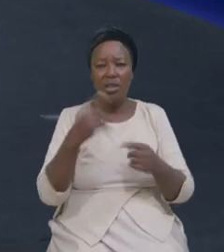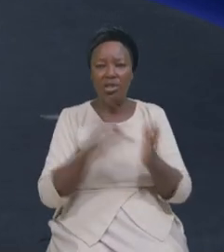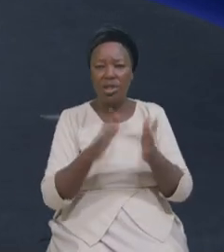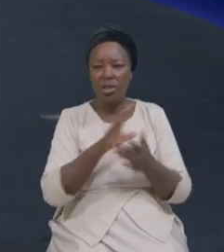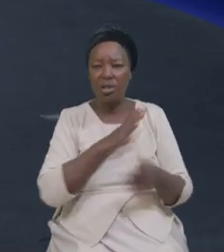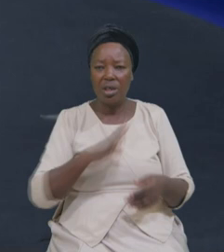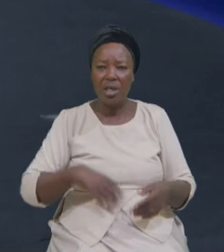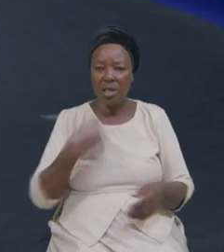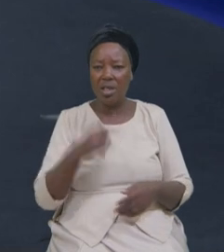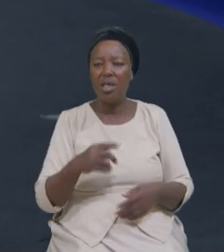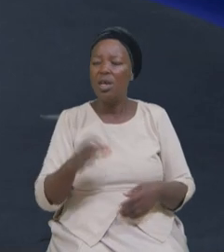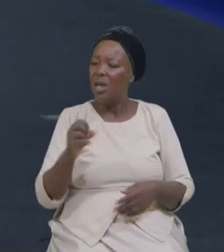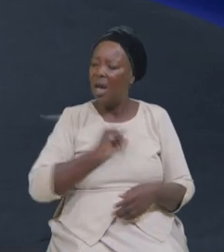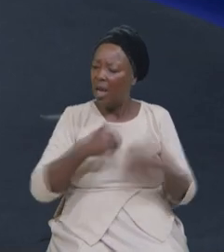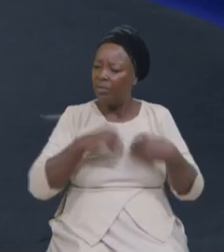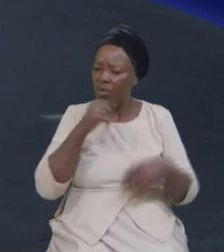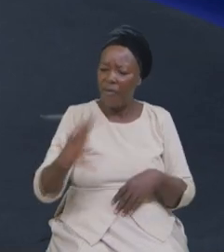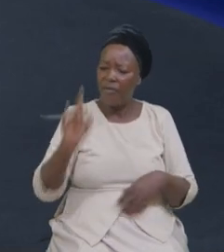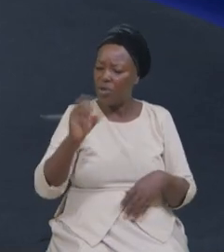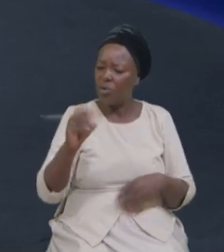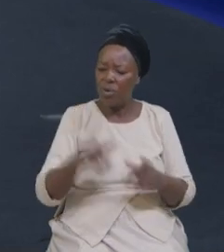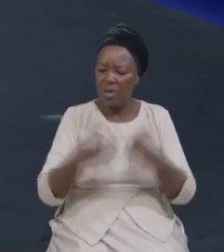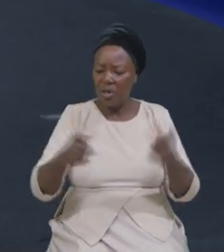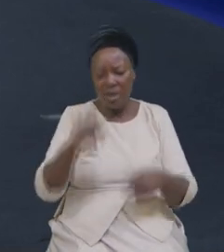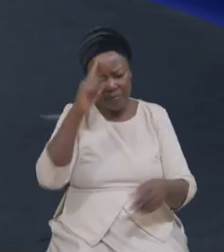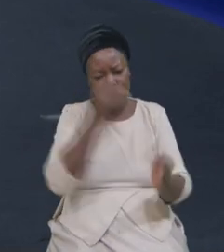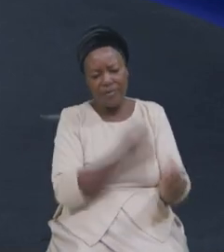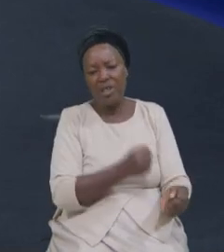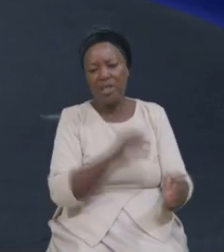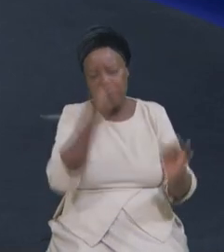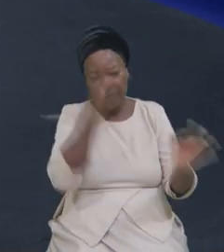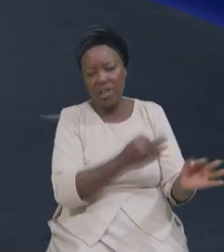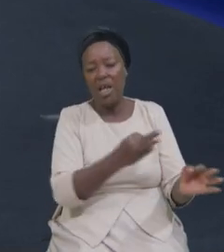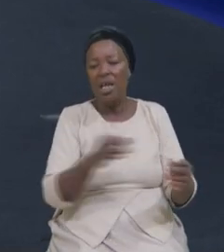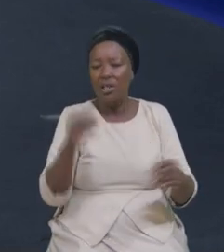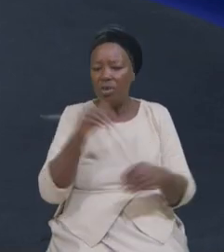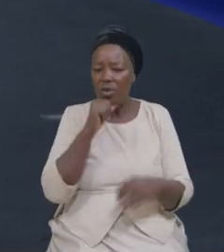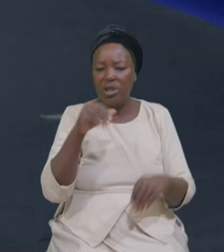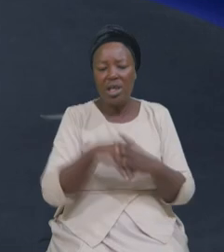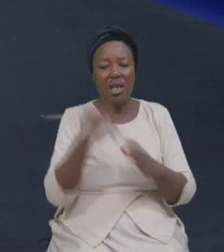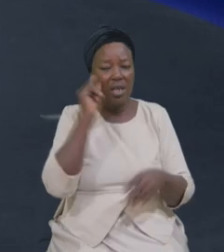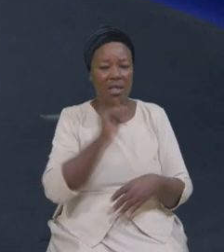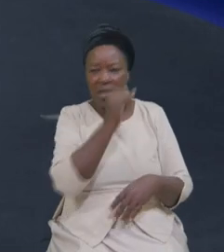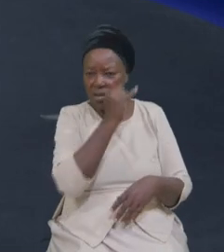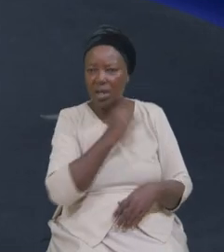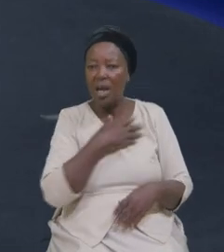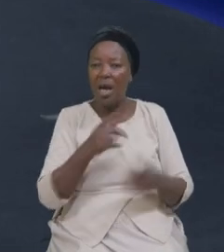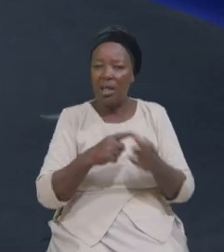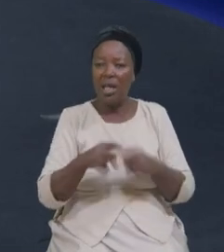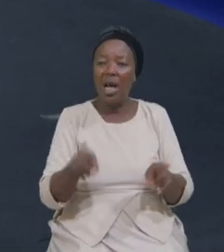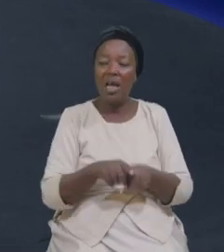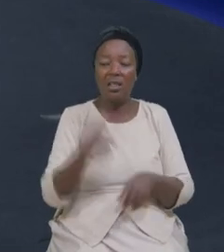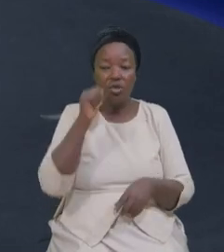found so great faith, no, not in Israel. And then he said, as you have believed, so